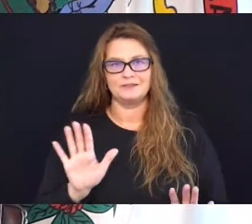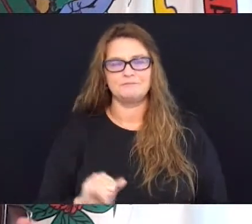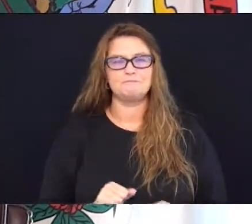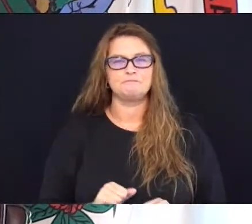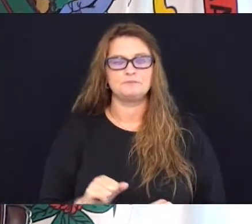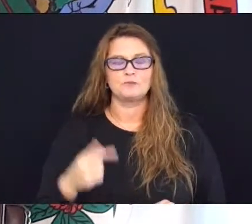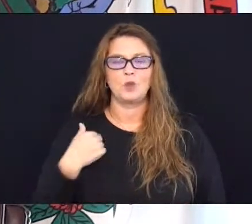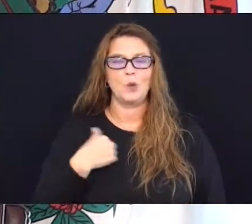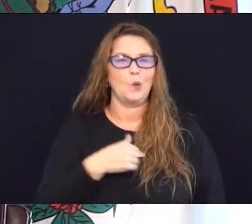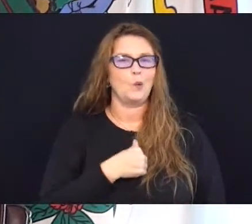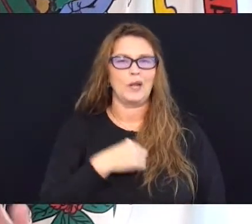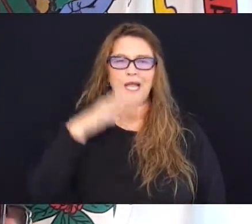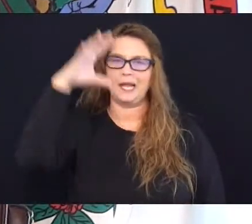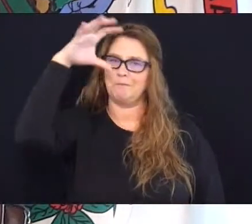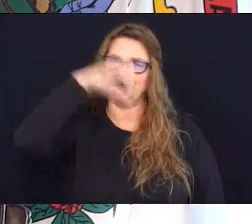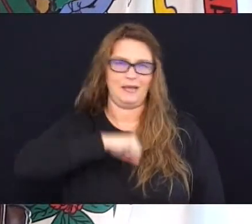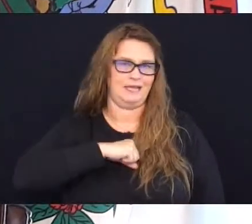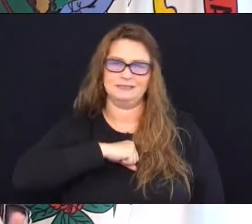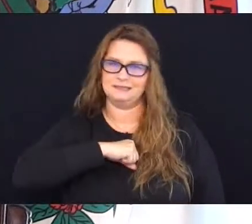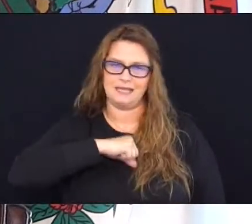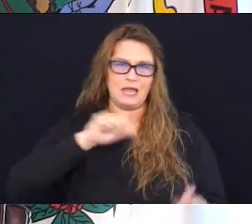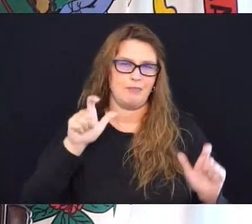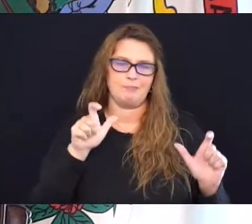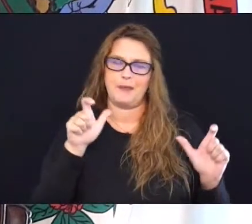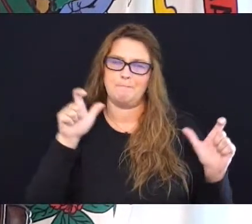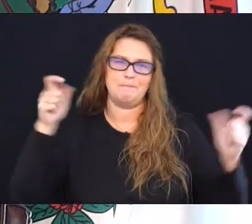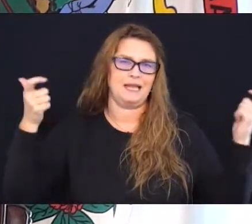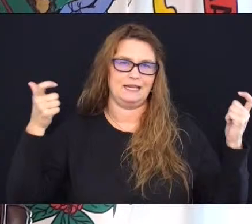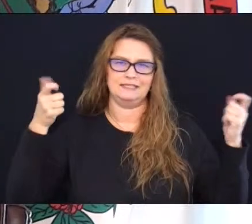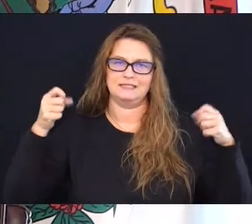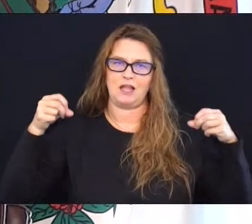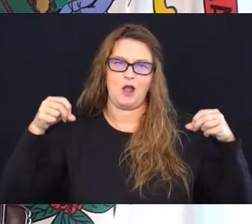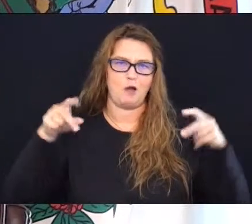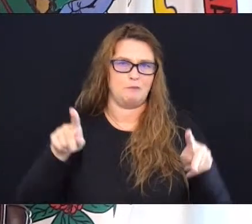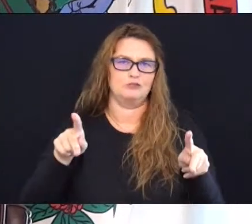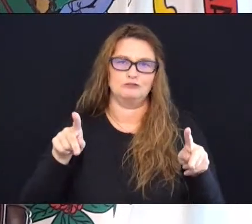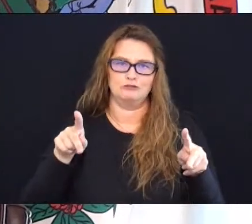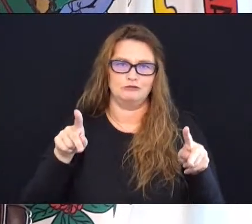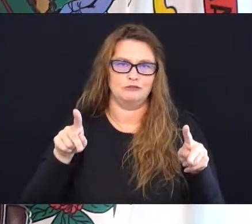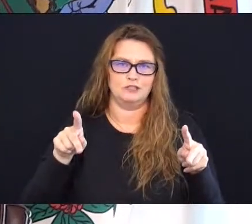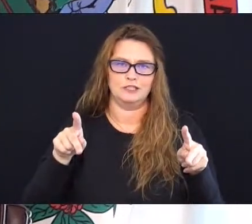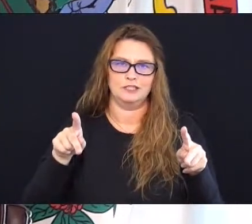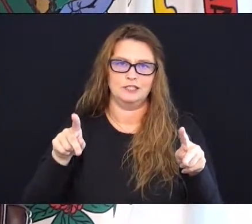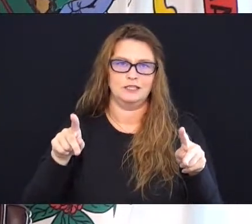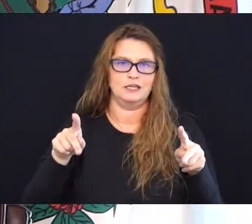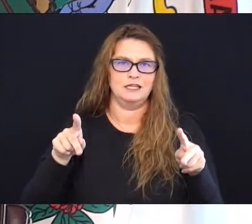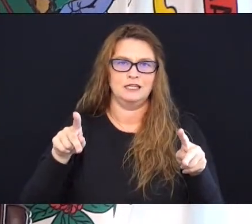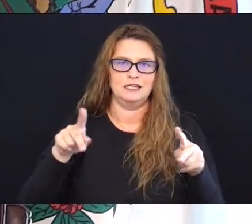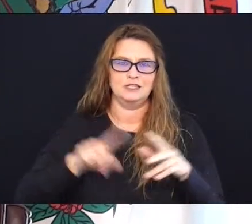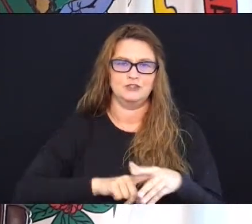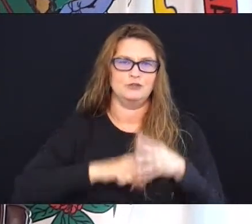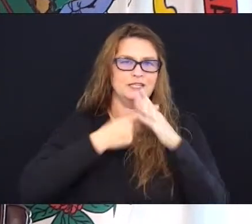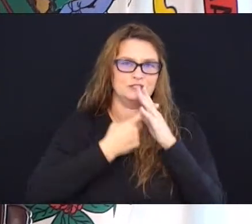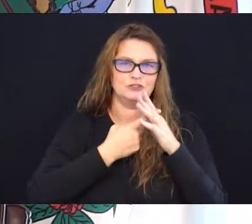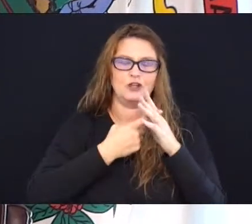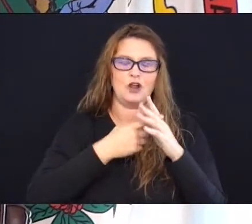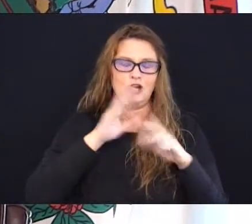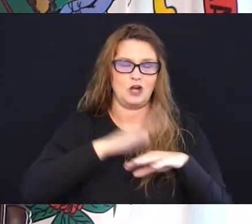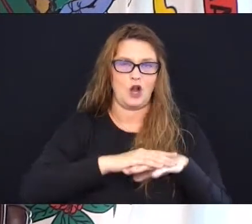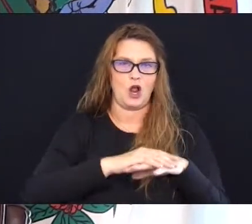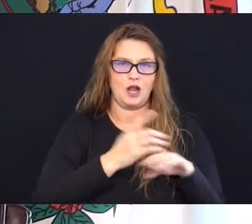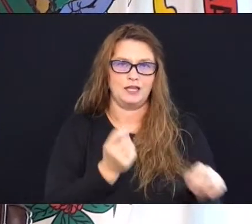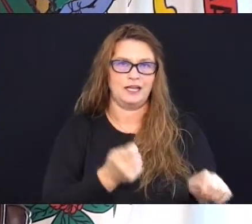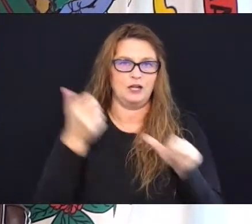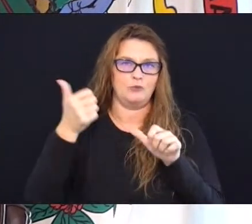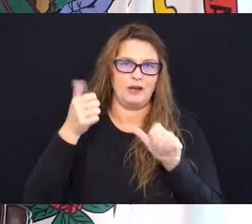We missed the opportunity of all time to put us on a glide path to get rid of our personal income tax